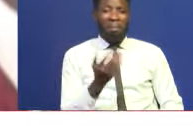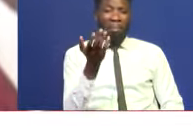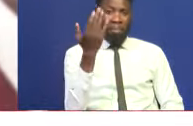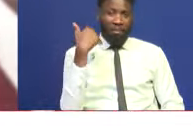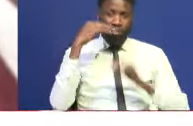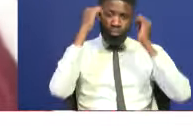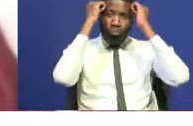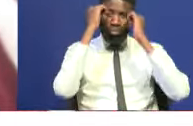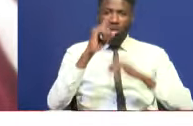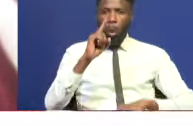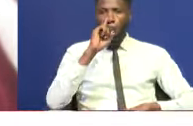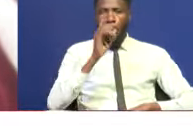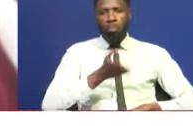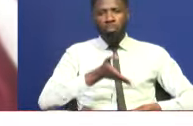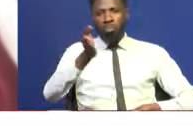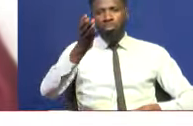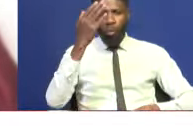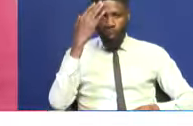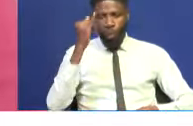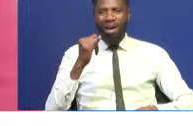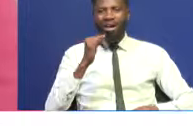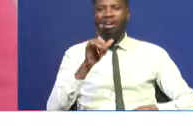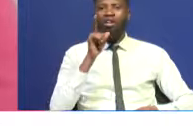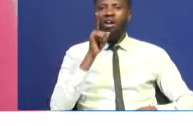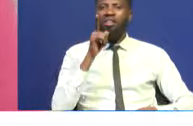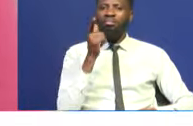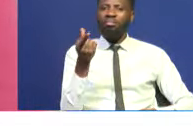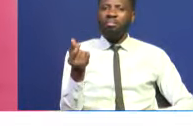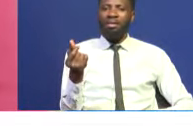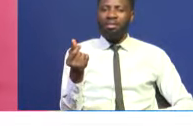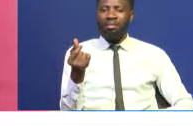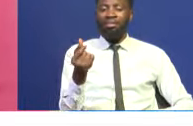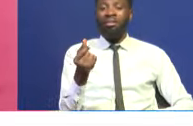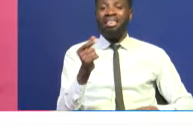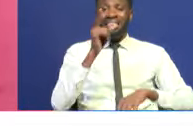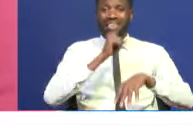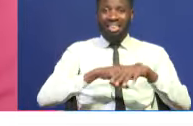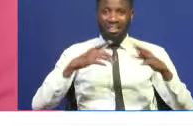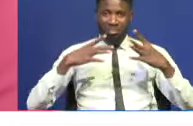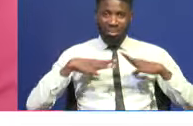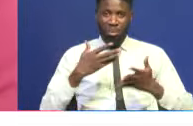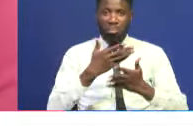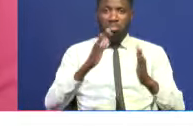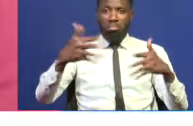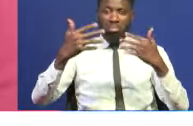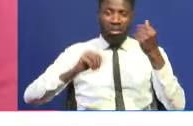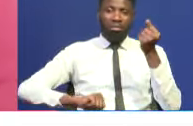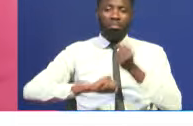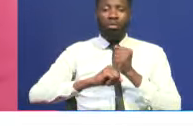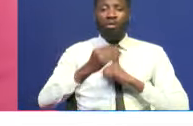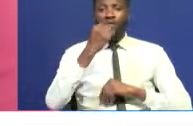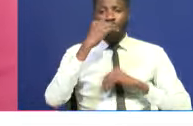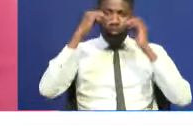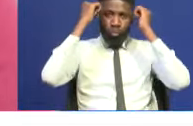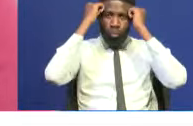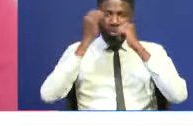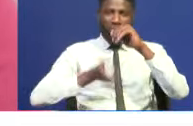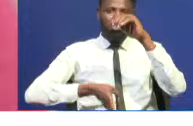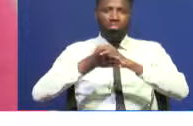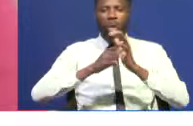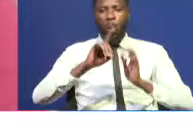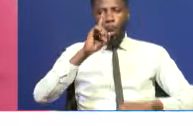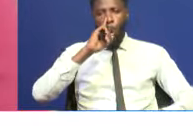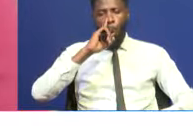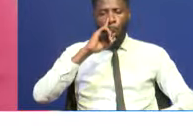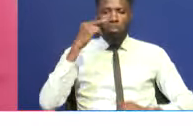lunch fee. Since you people gave us this food, They have not been going to home for fees. We've never sent